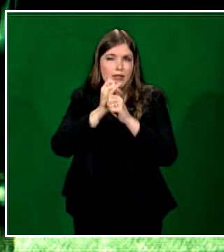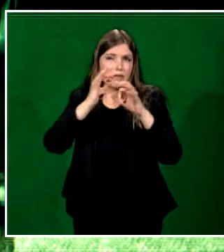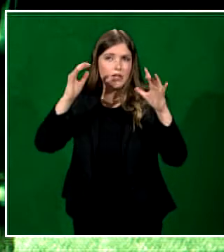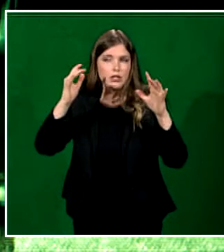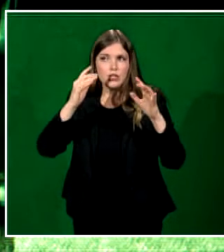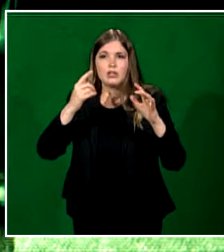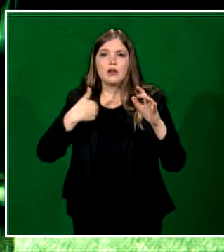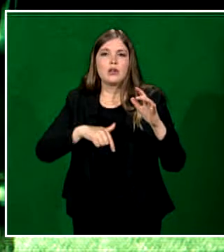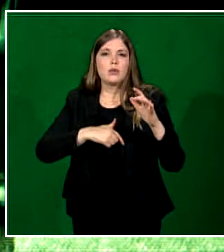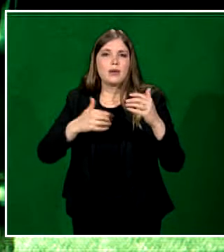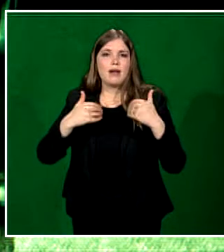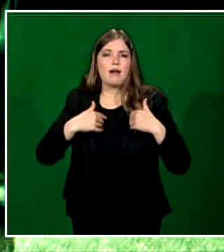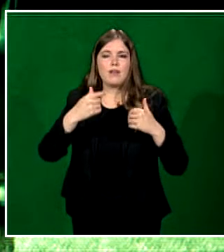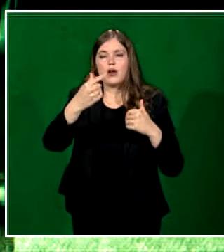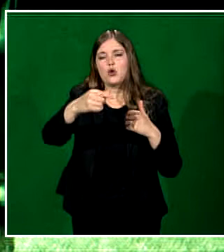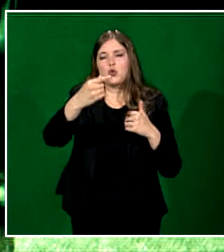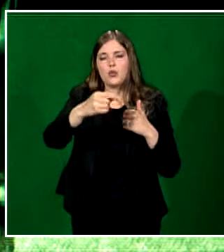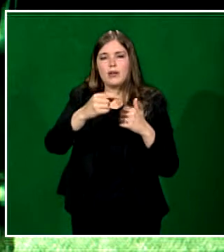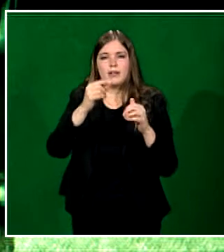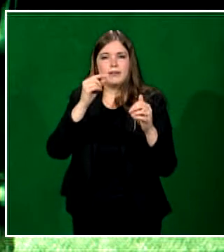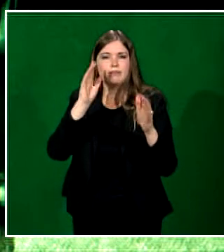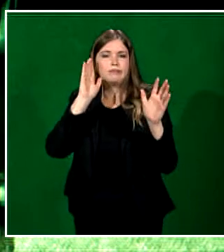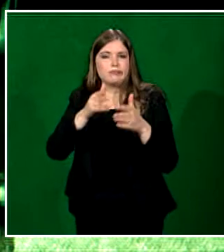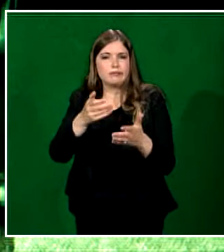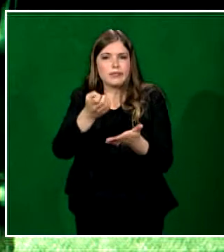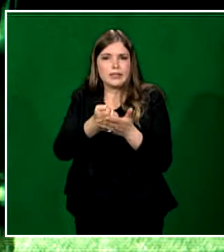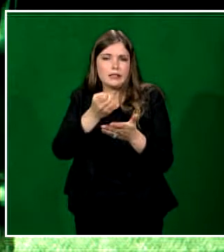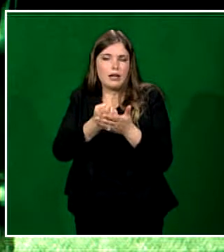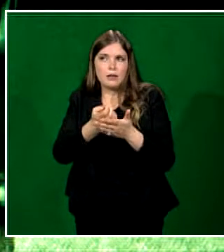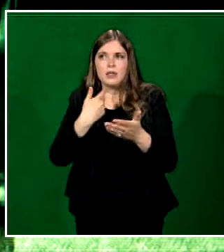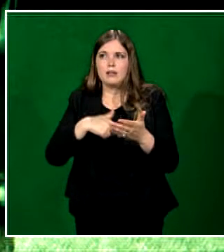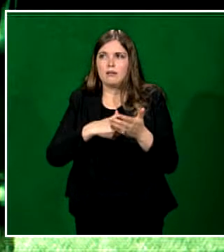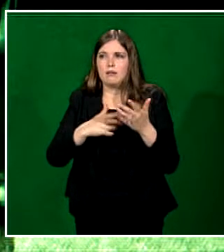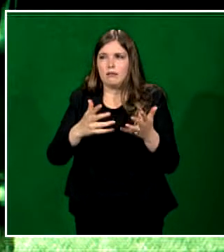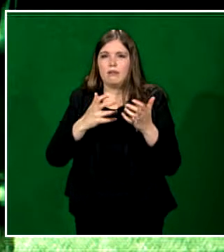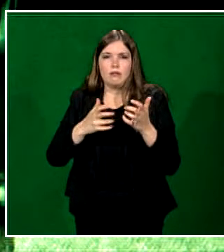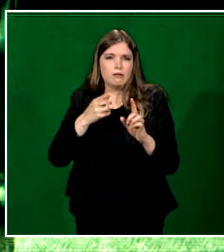for a green economy for sustainable development, will give